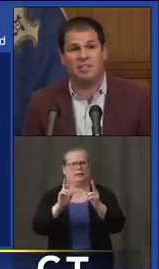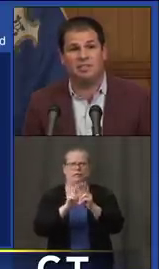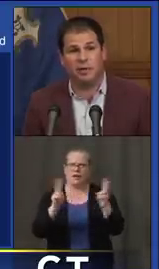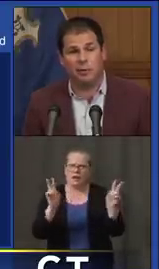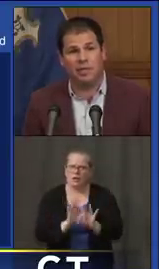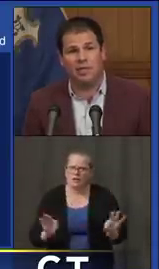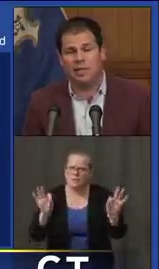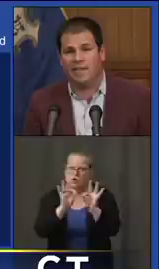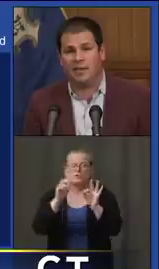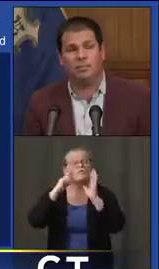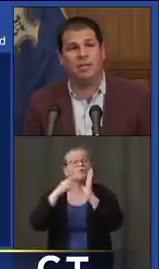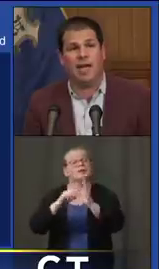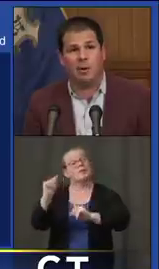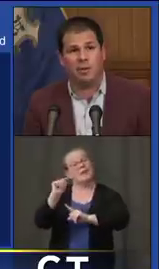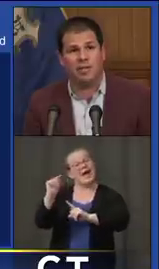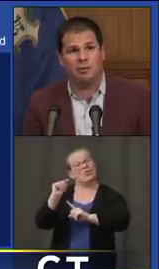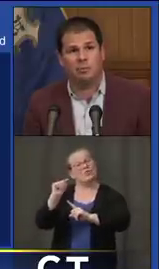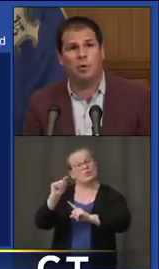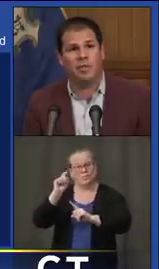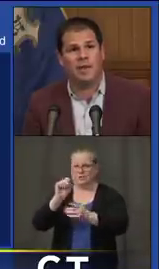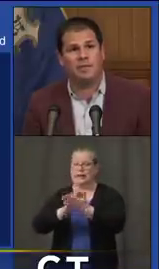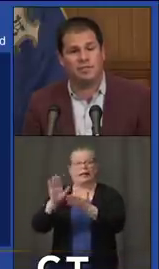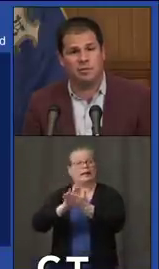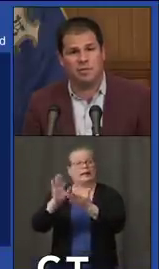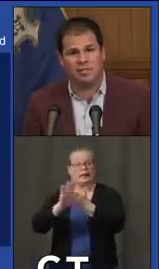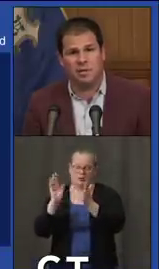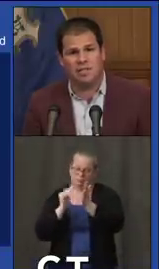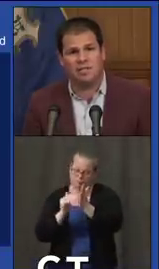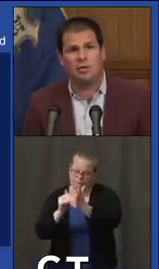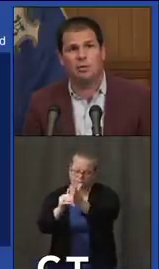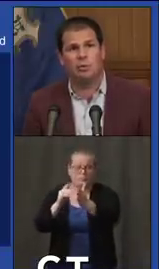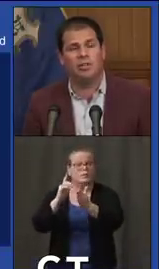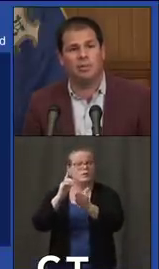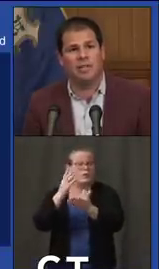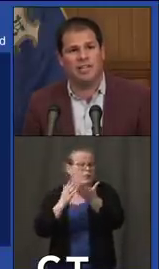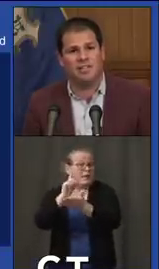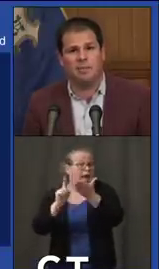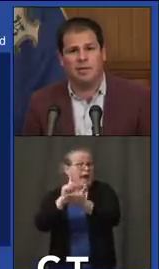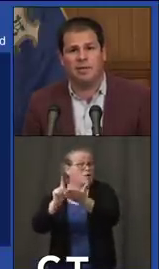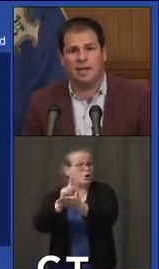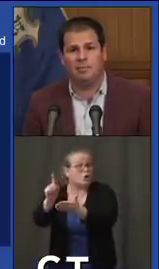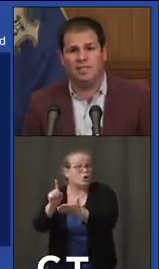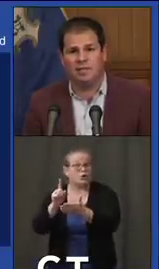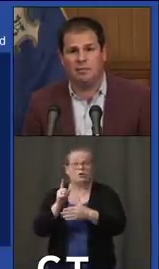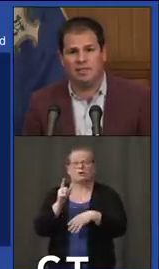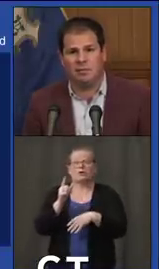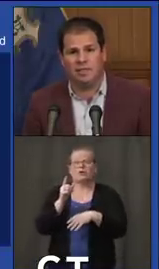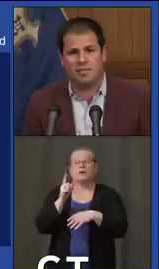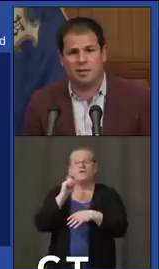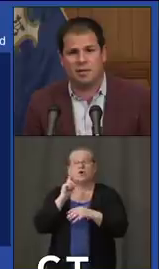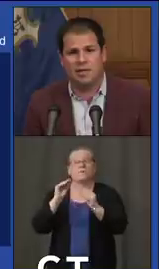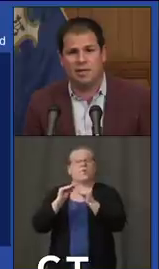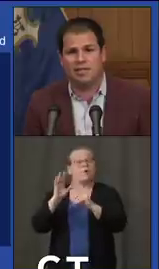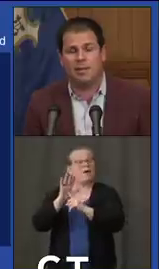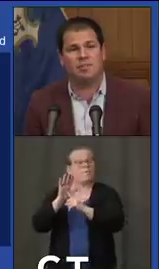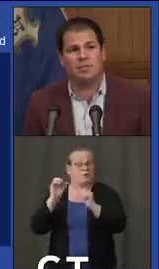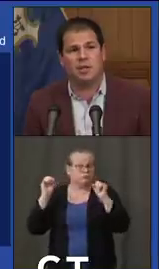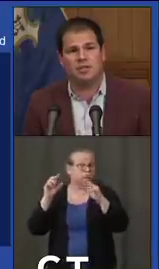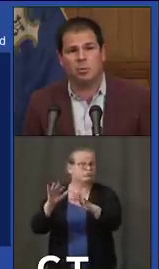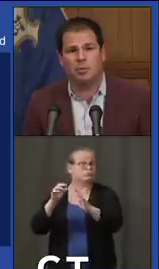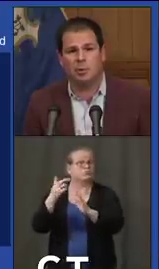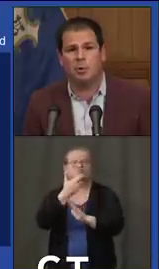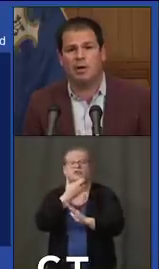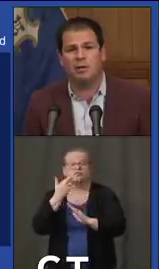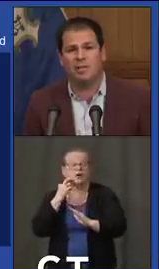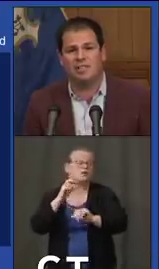bathrooms cleaned frequently. That could mean hourly or more than that for certain restaurants, or a little bit less depending on how busy the restaurants are. Tables and